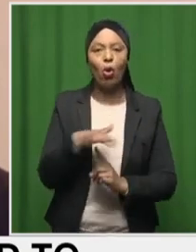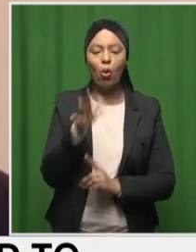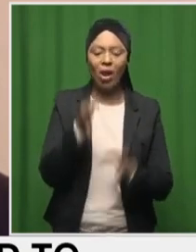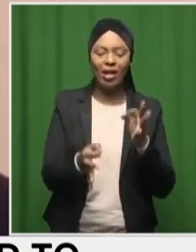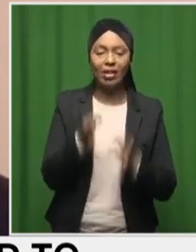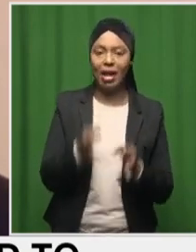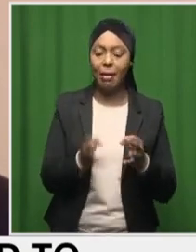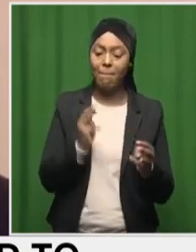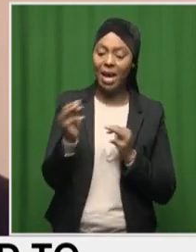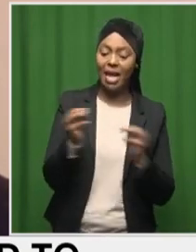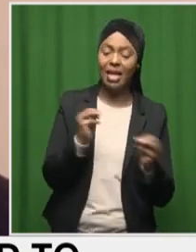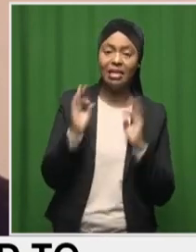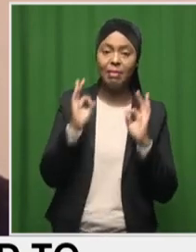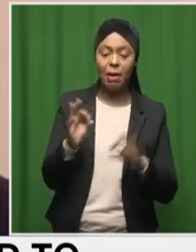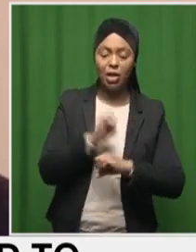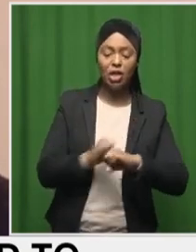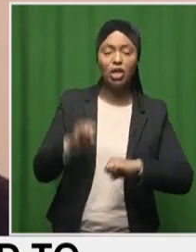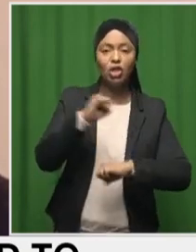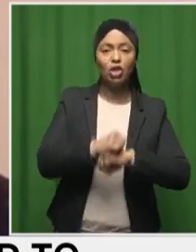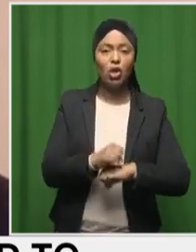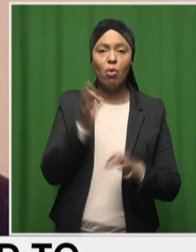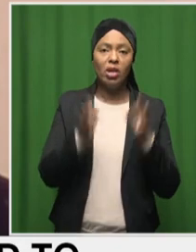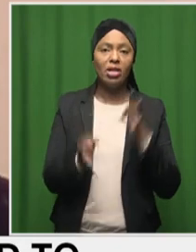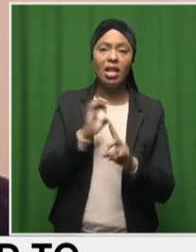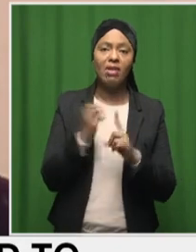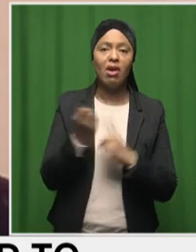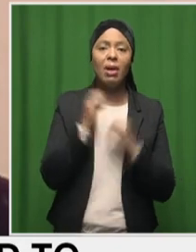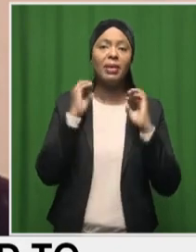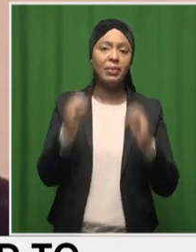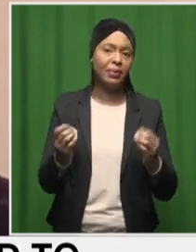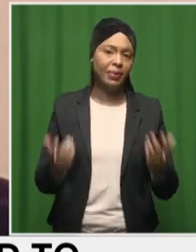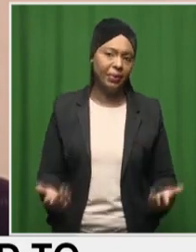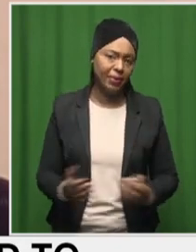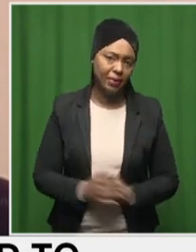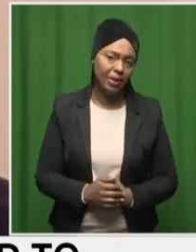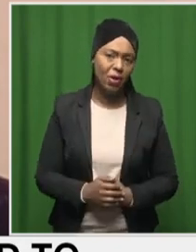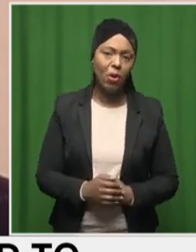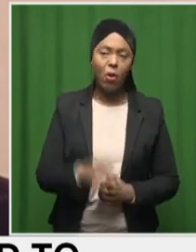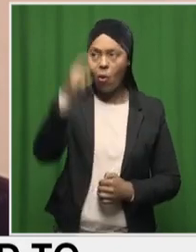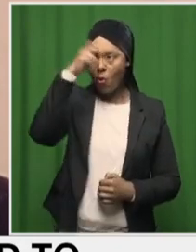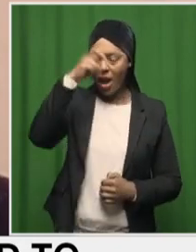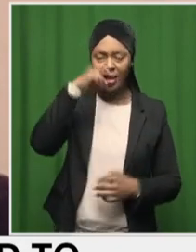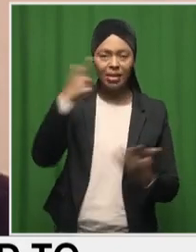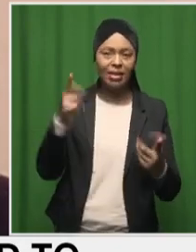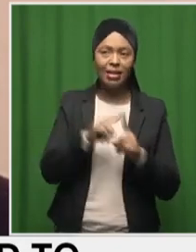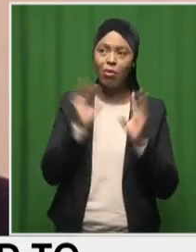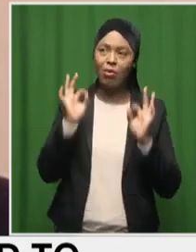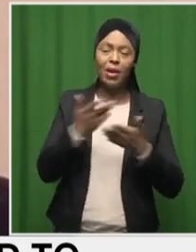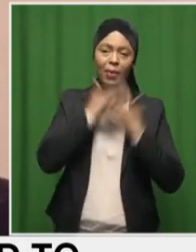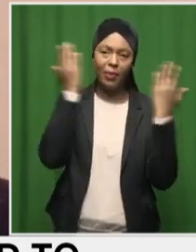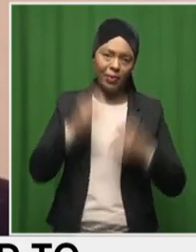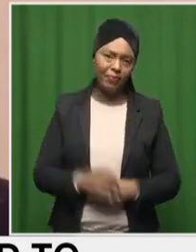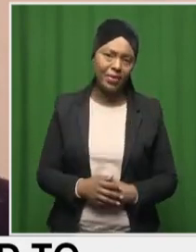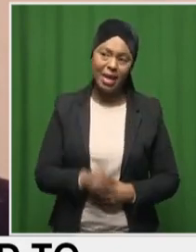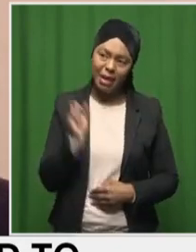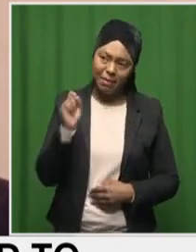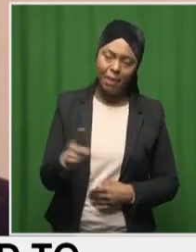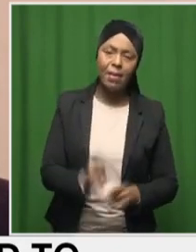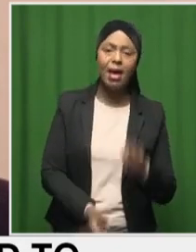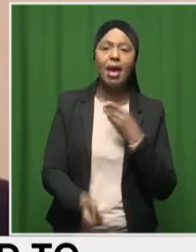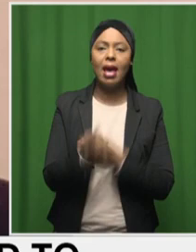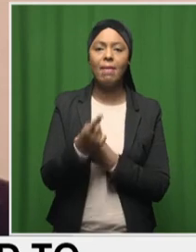the geopolitical environment wisely and competently. Yeah. So I think that's what happened. We left